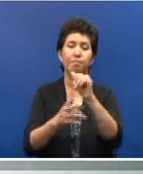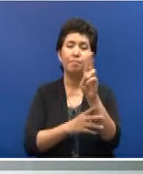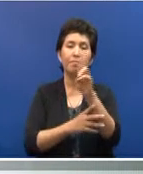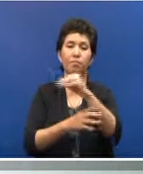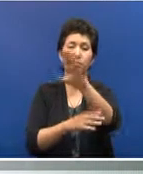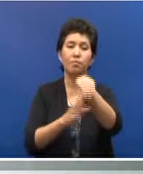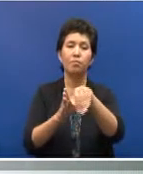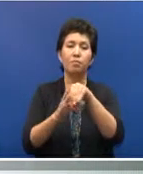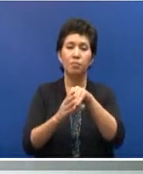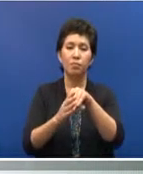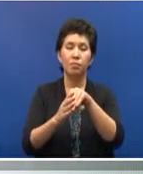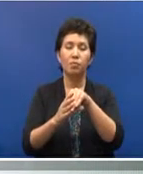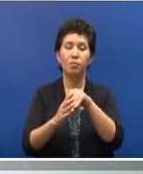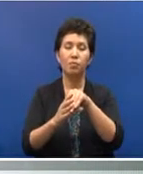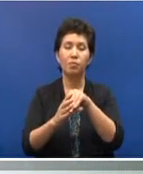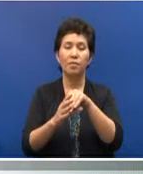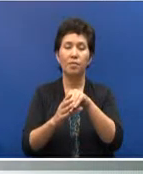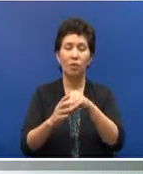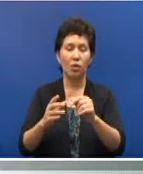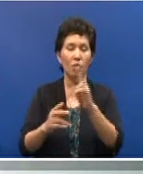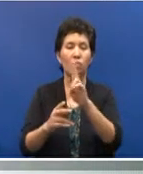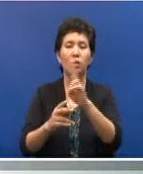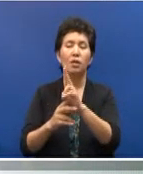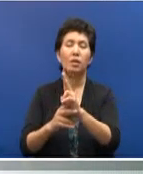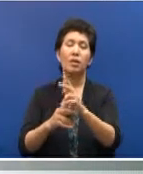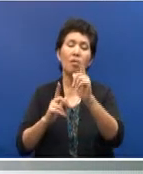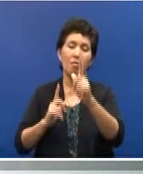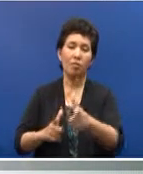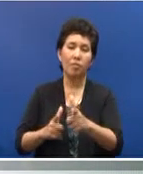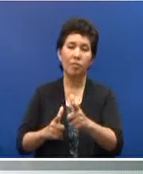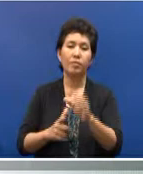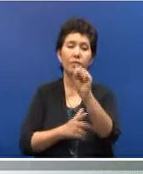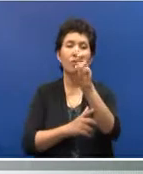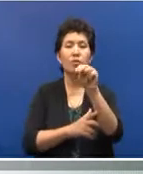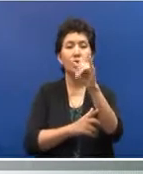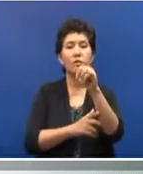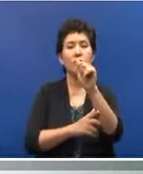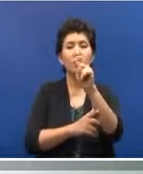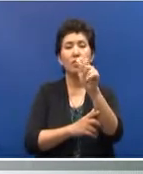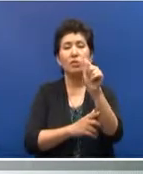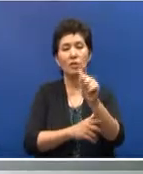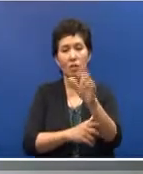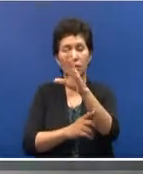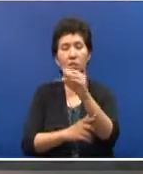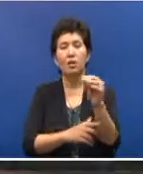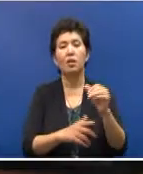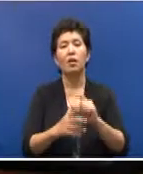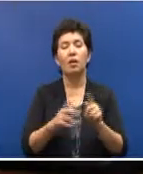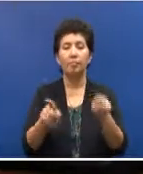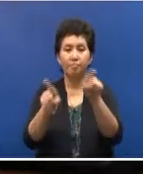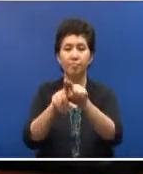include execution using firearms or deliberately spreading contagious disease, okay,